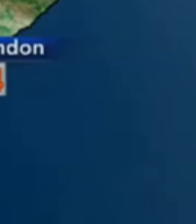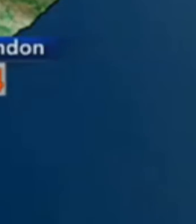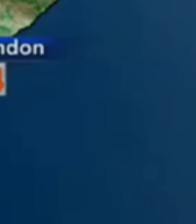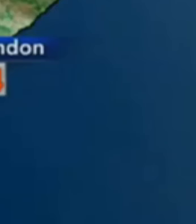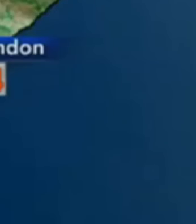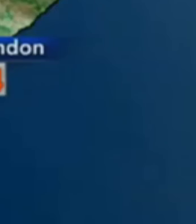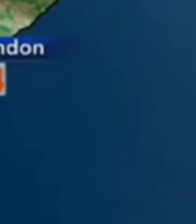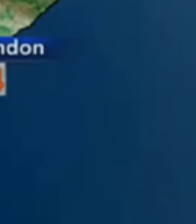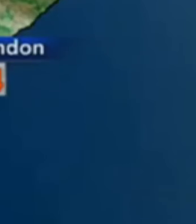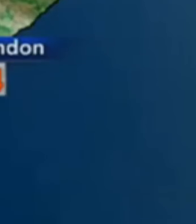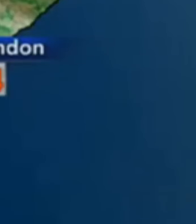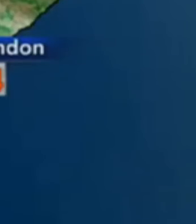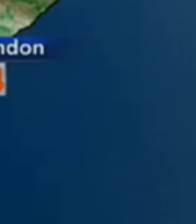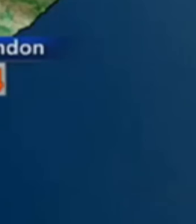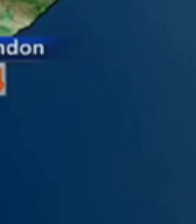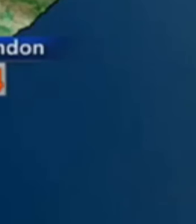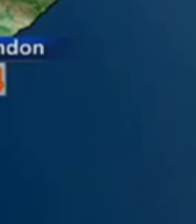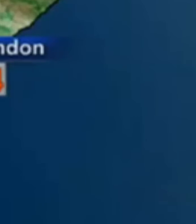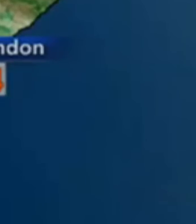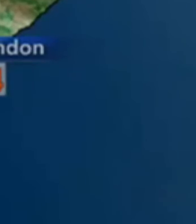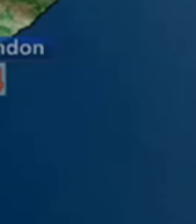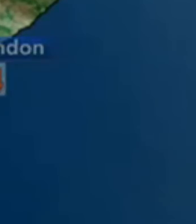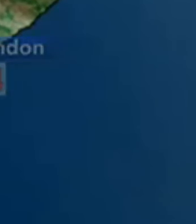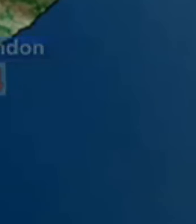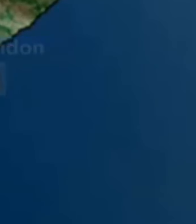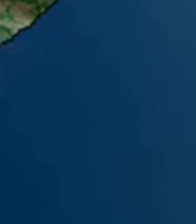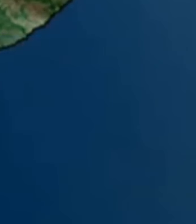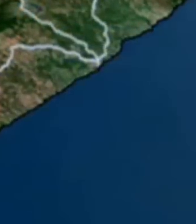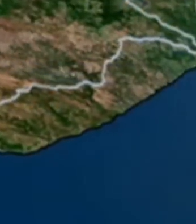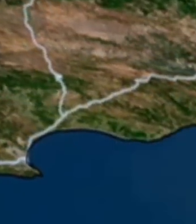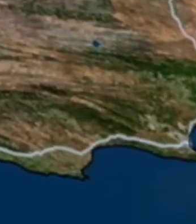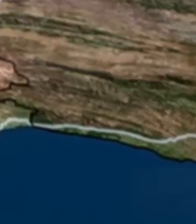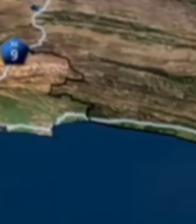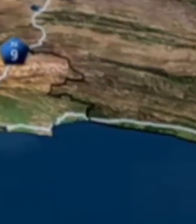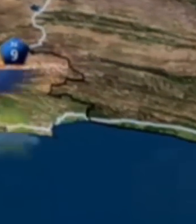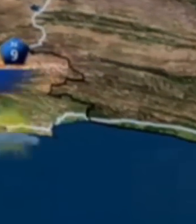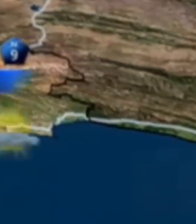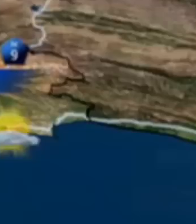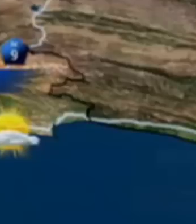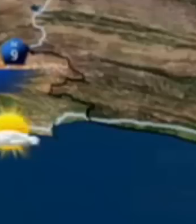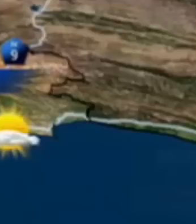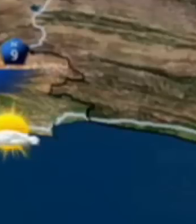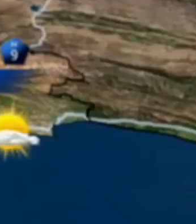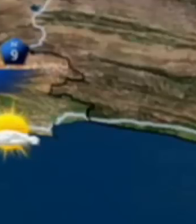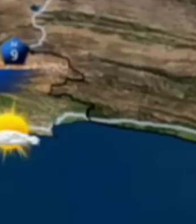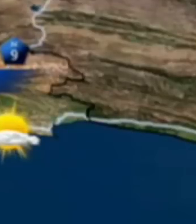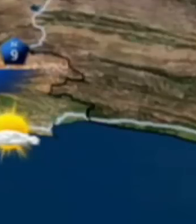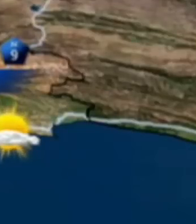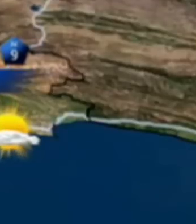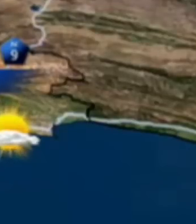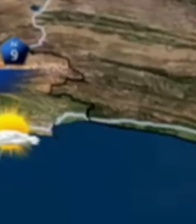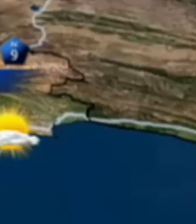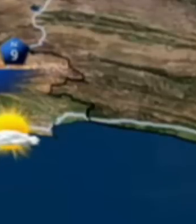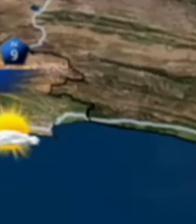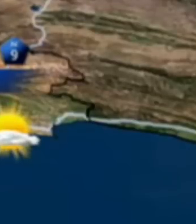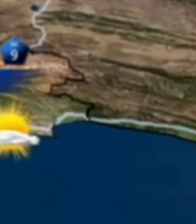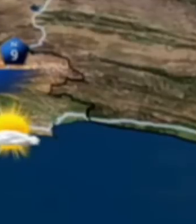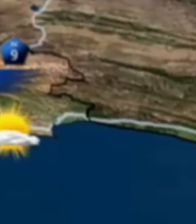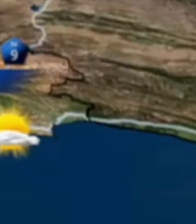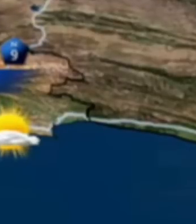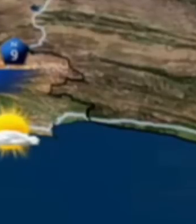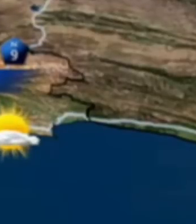ka moswane kgorata tša rena e le 32 laetša le tla fiša e la Serutshwane ka borwa bodikela ba Kapa le gona la ka moswane le laetša gabotsena fela le tla